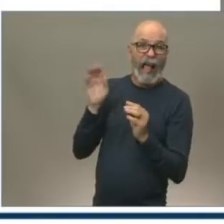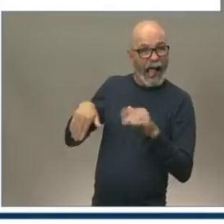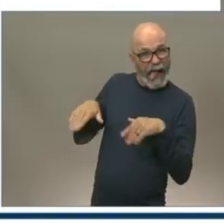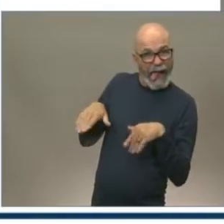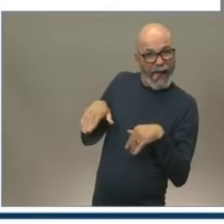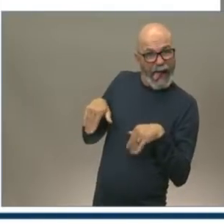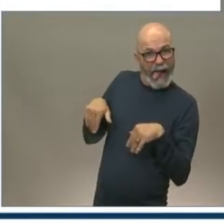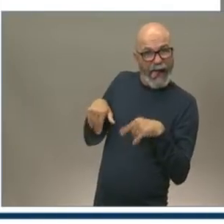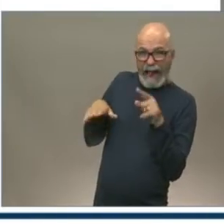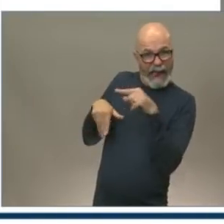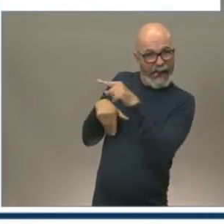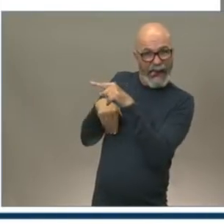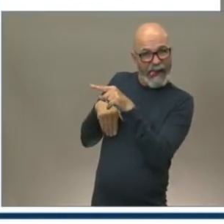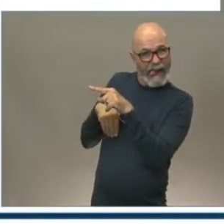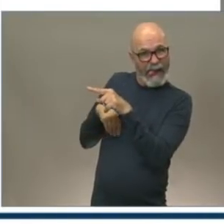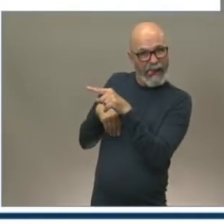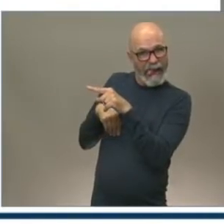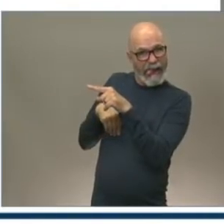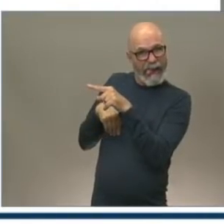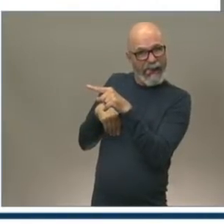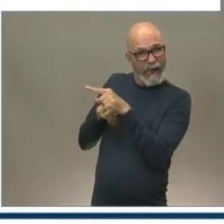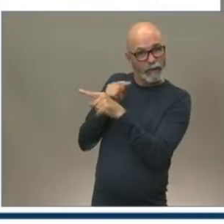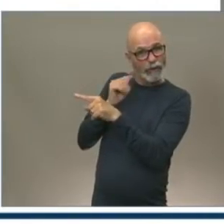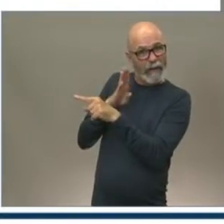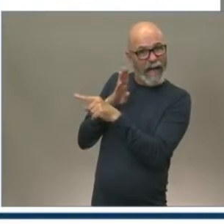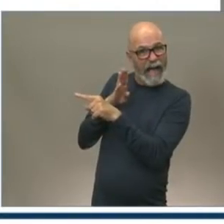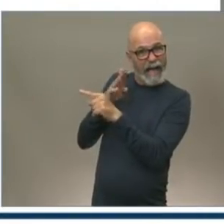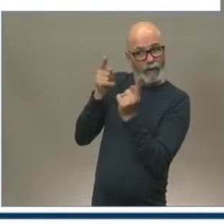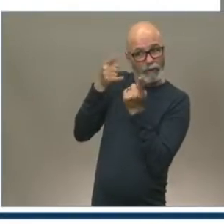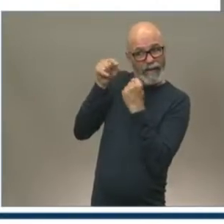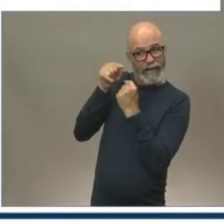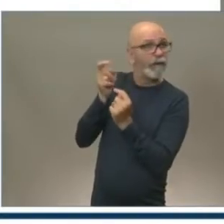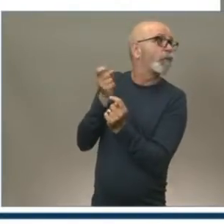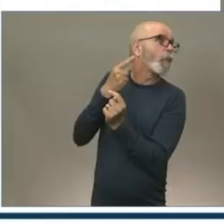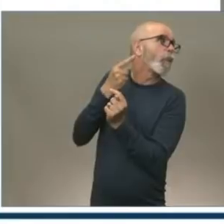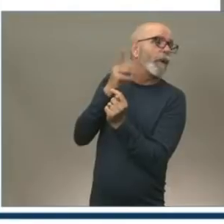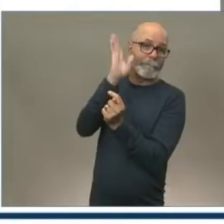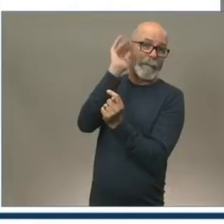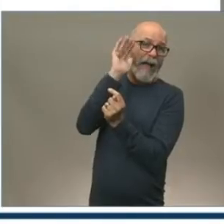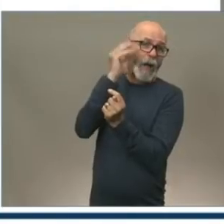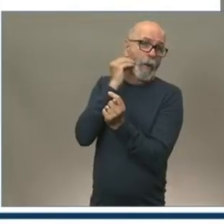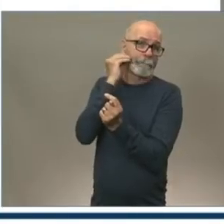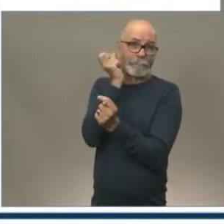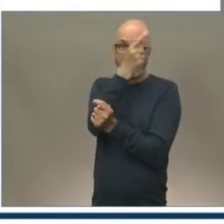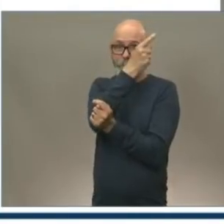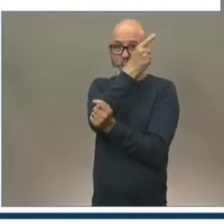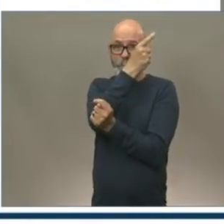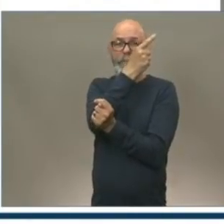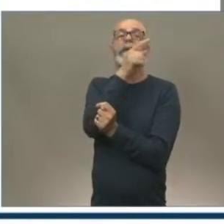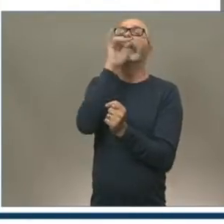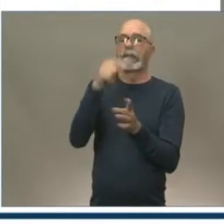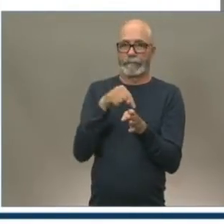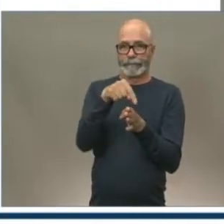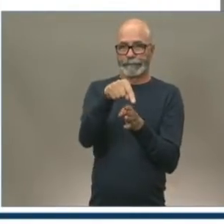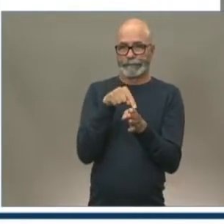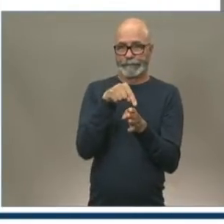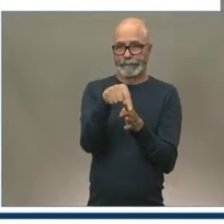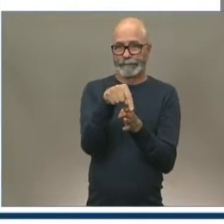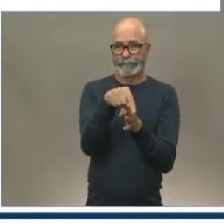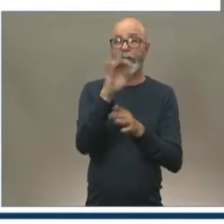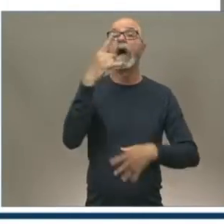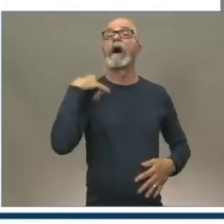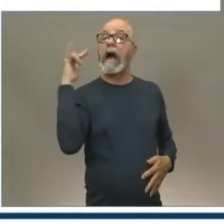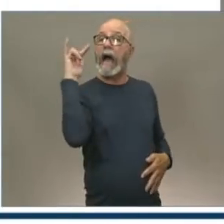the digital check-in, they will be turned away. We're working the details of how that will look at the land border. If they're at the airport, we're working